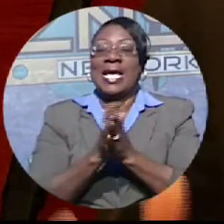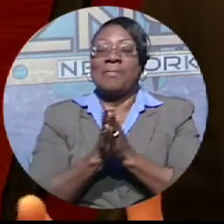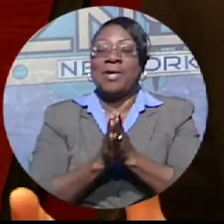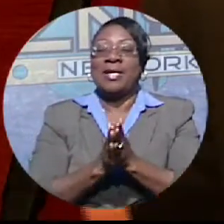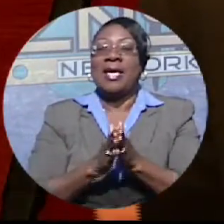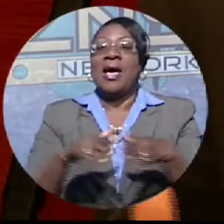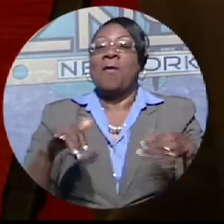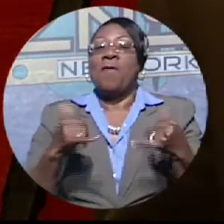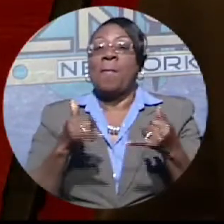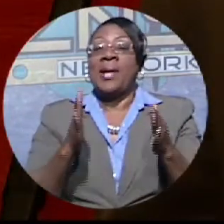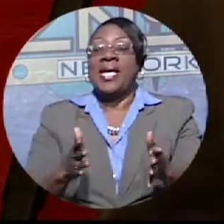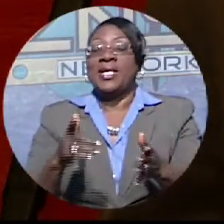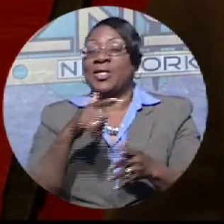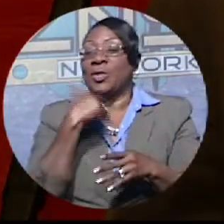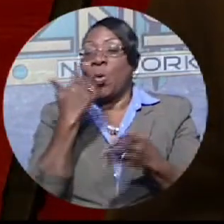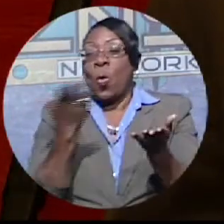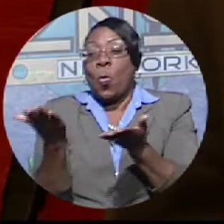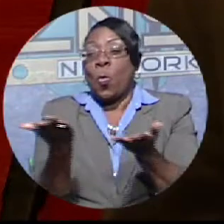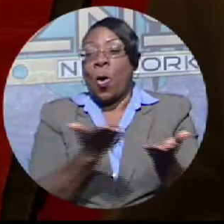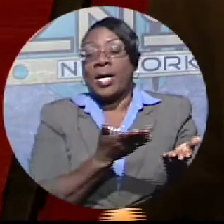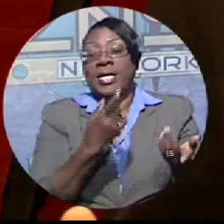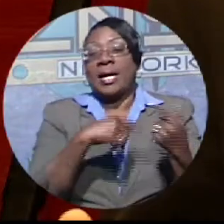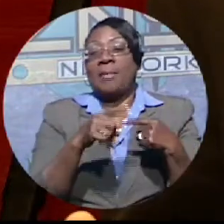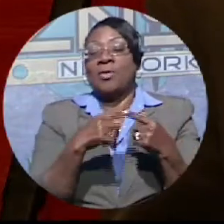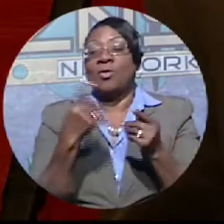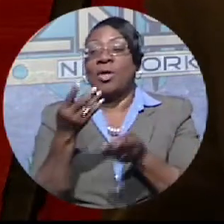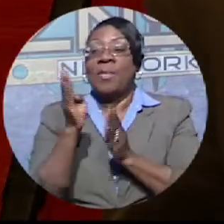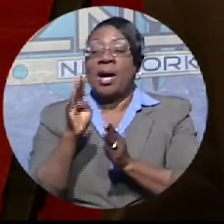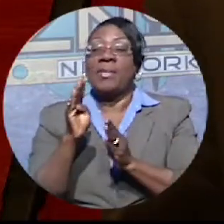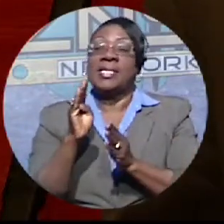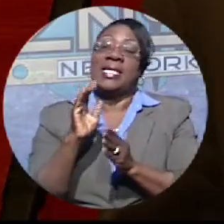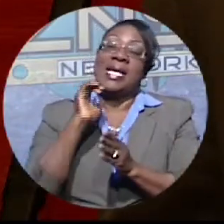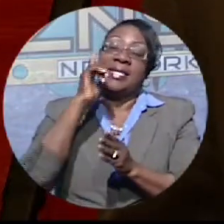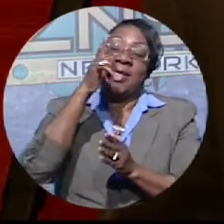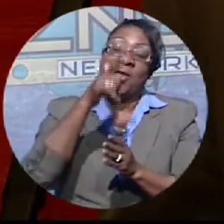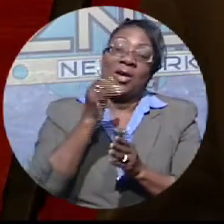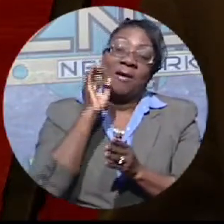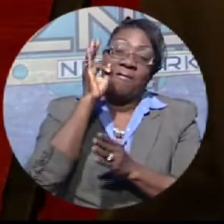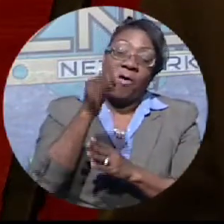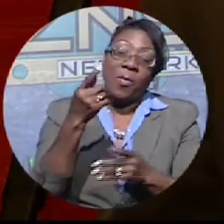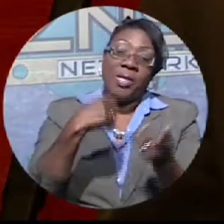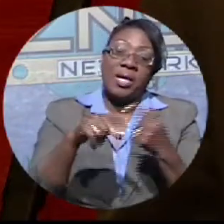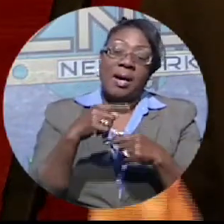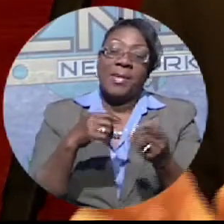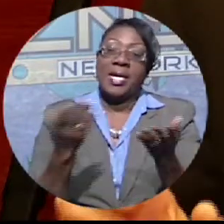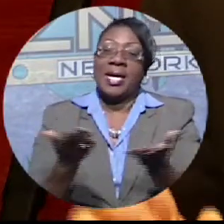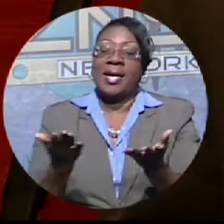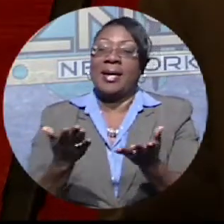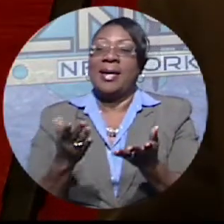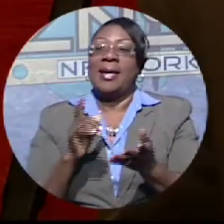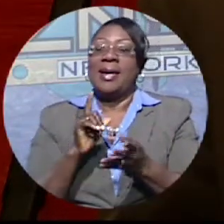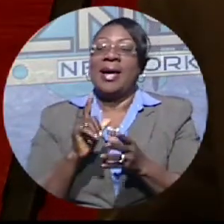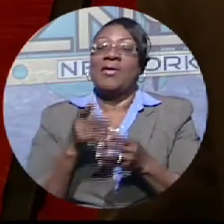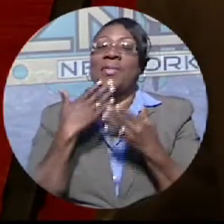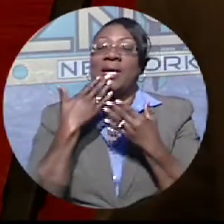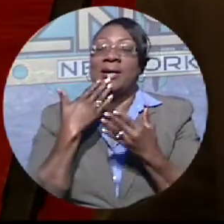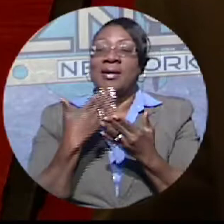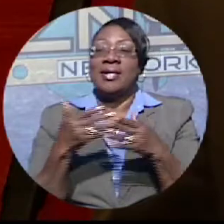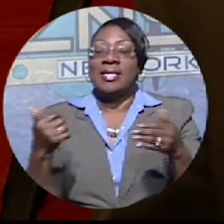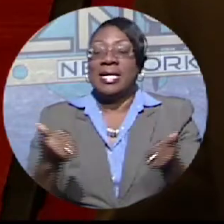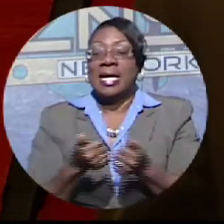And sure enough, that was the case. Our players are really looking forward to coming here. We really think it'll be a centerpiece of our